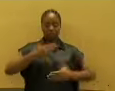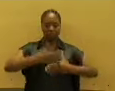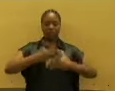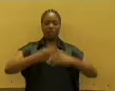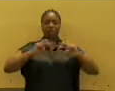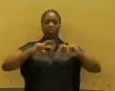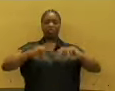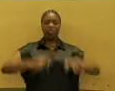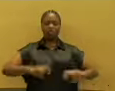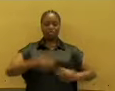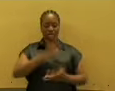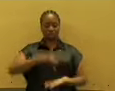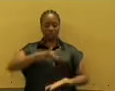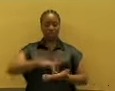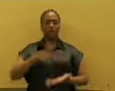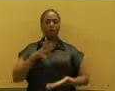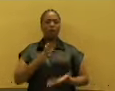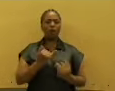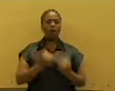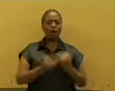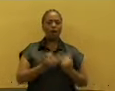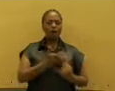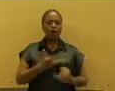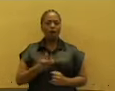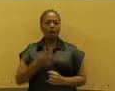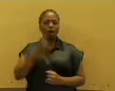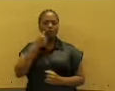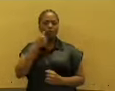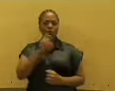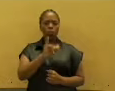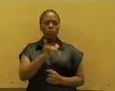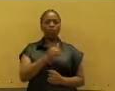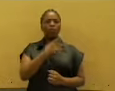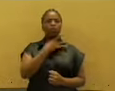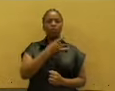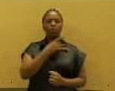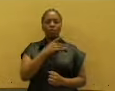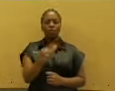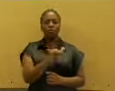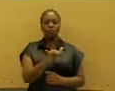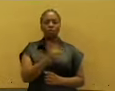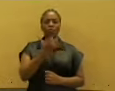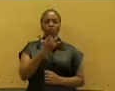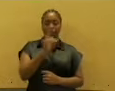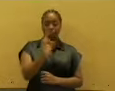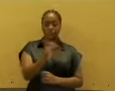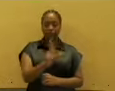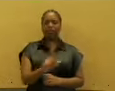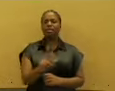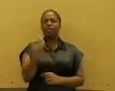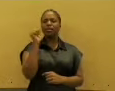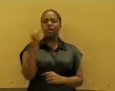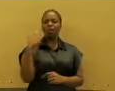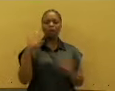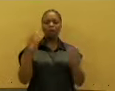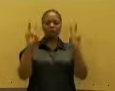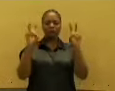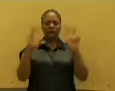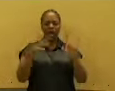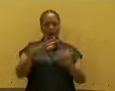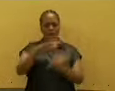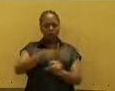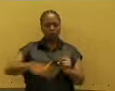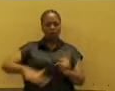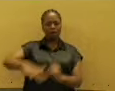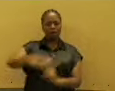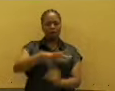Center for Sexualities, AIDS, and Gender. Yesterday, we started talking about elements of social justice. We leaned on disabilities